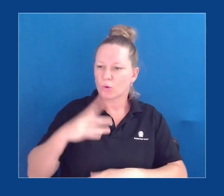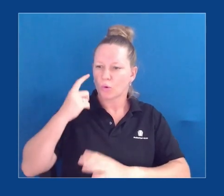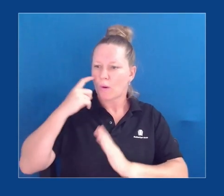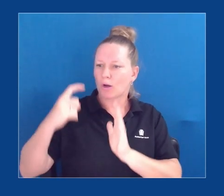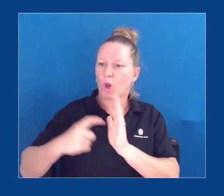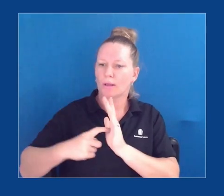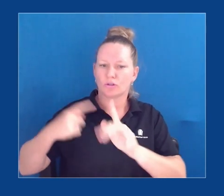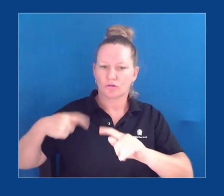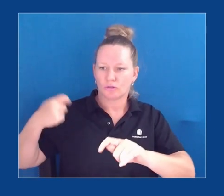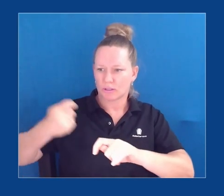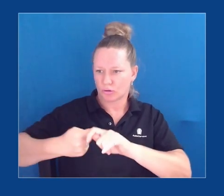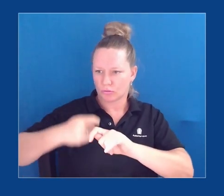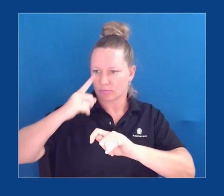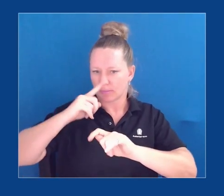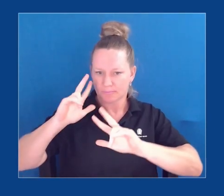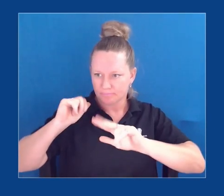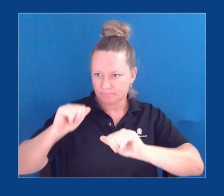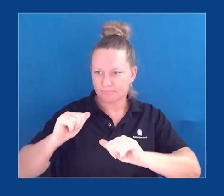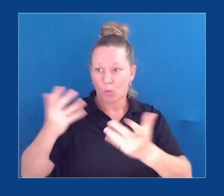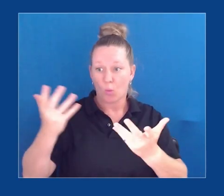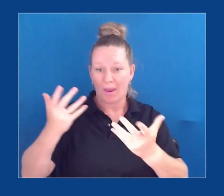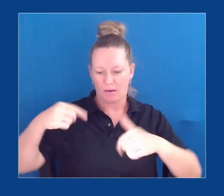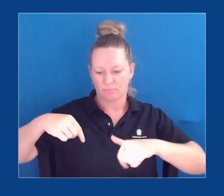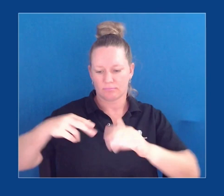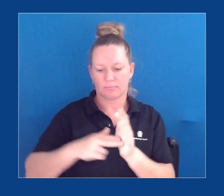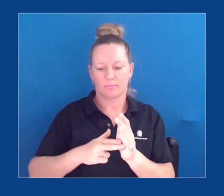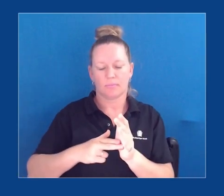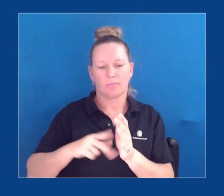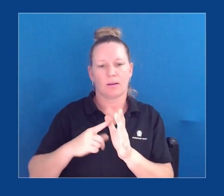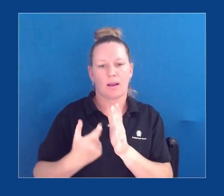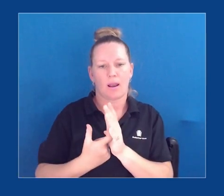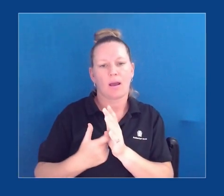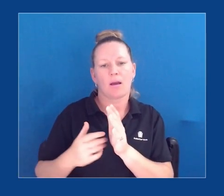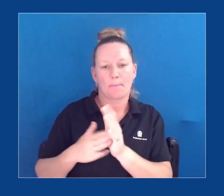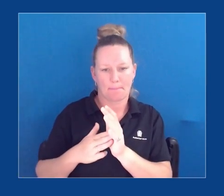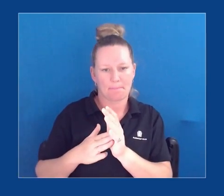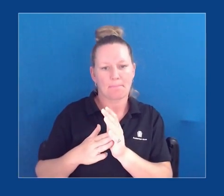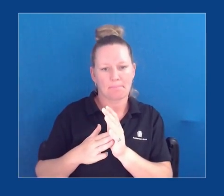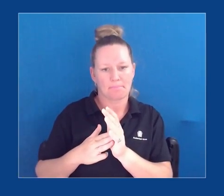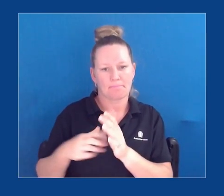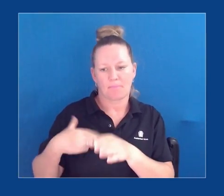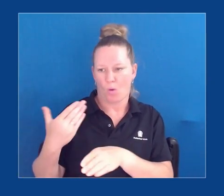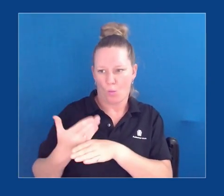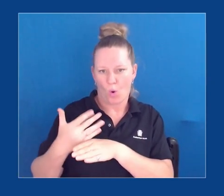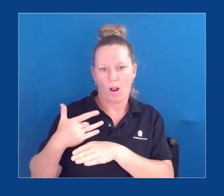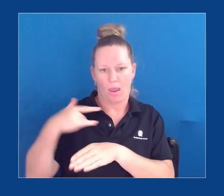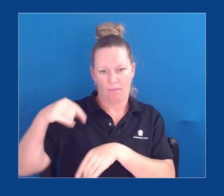of Naam, where I live and work. It's a great honour to be here at this panel.